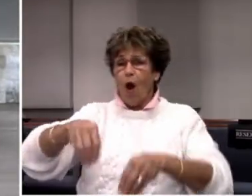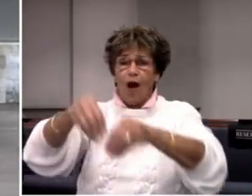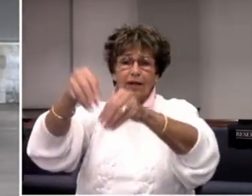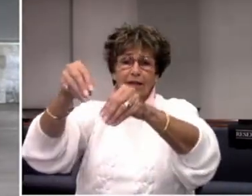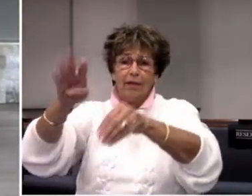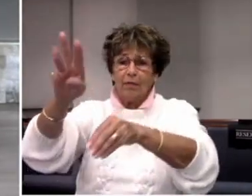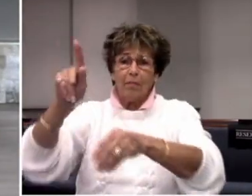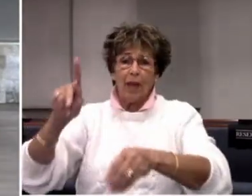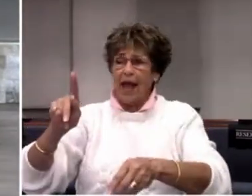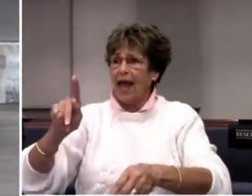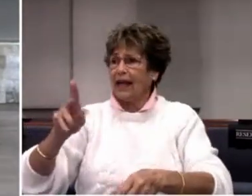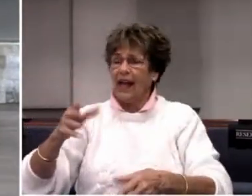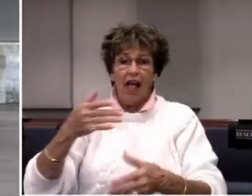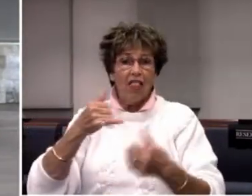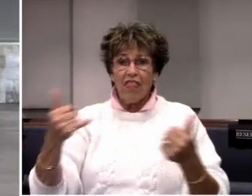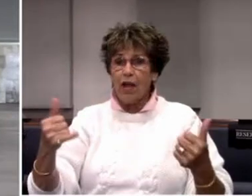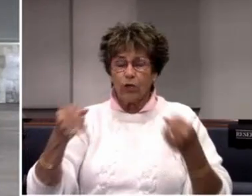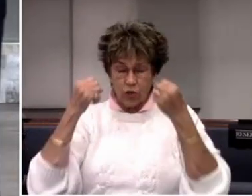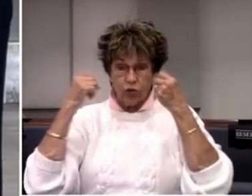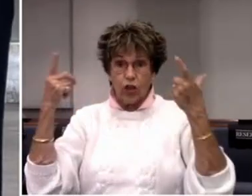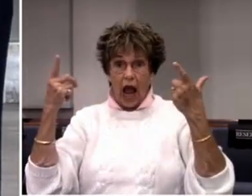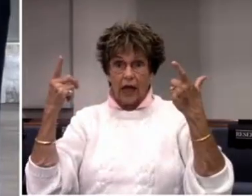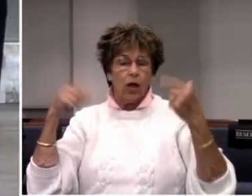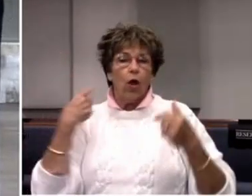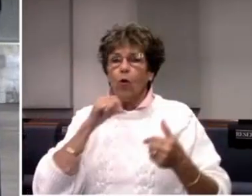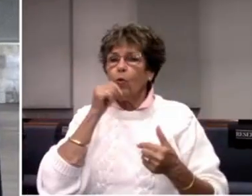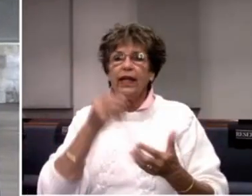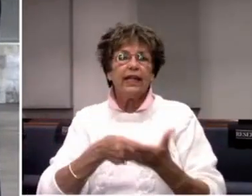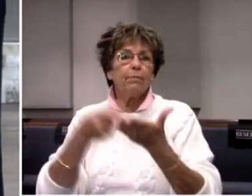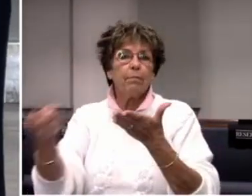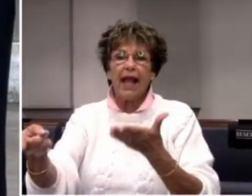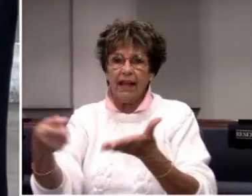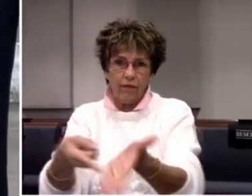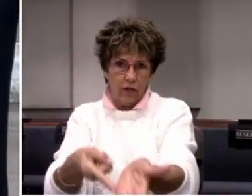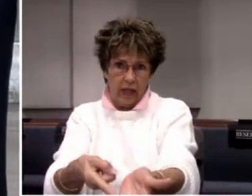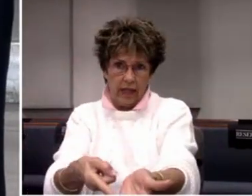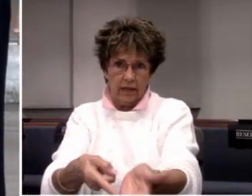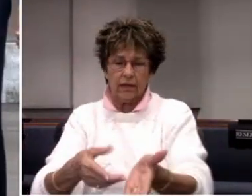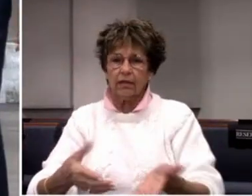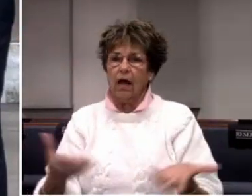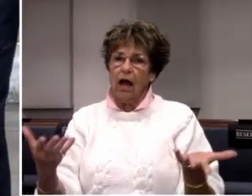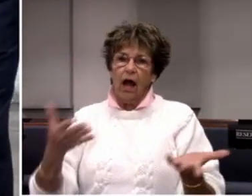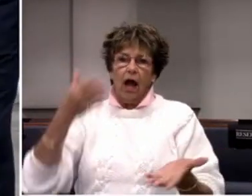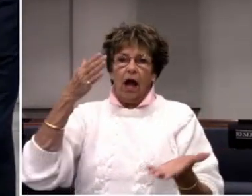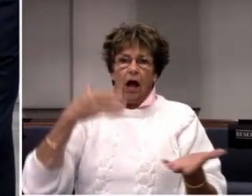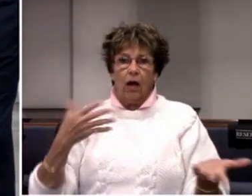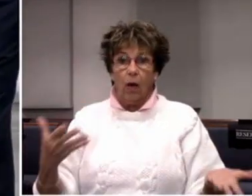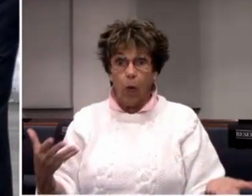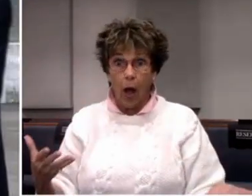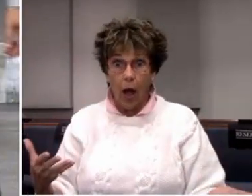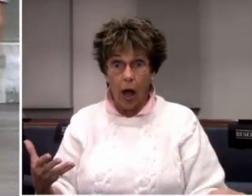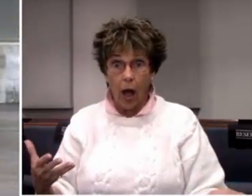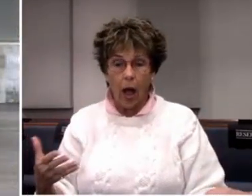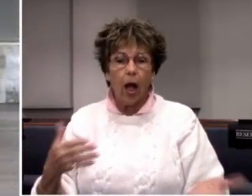was shocked. She said, well, excuse me, sir. I said, we didn't pay for this. We're here to pay for it. Huh?